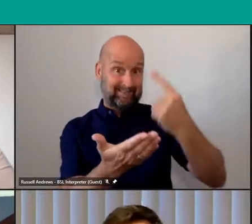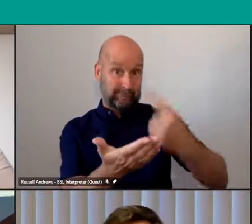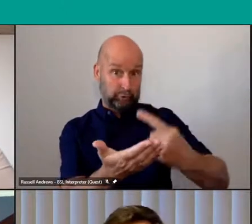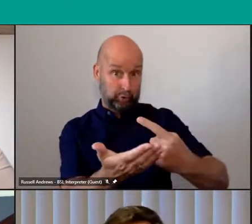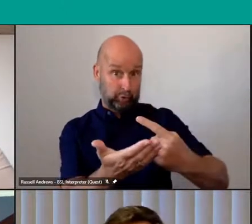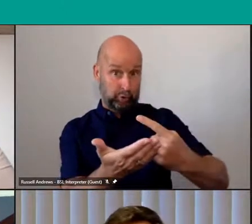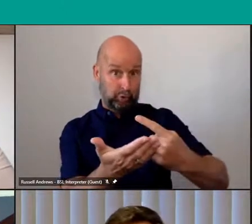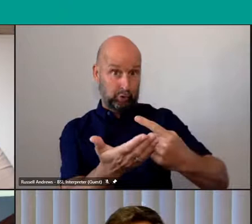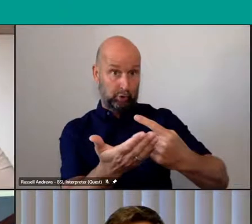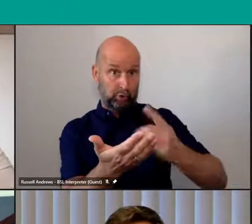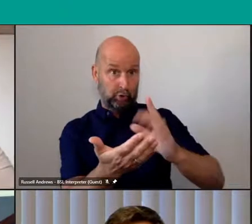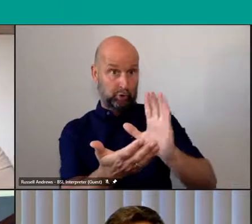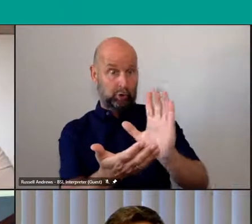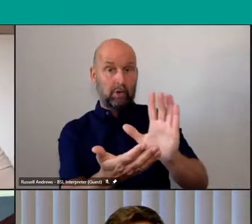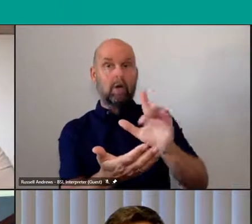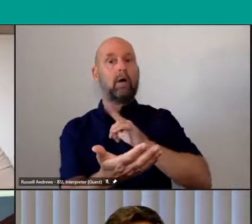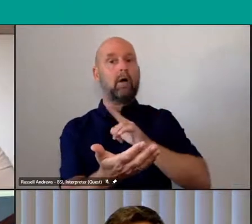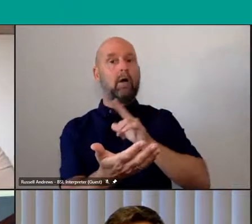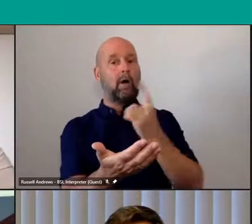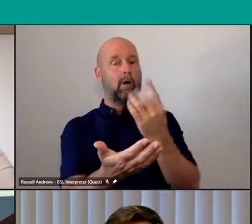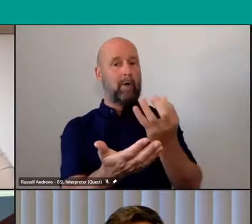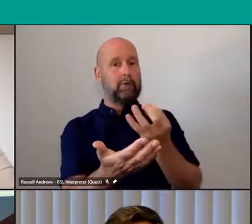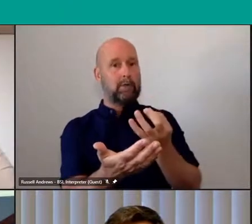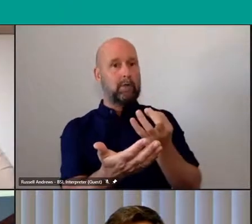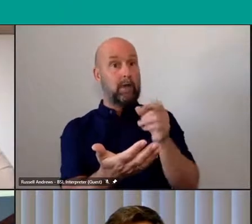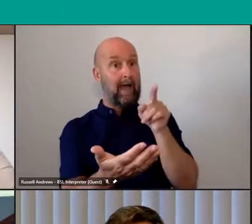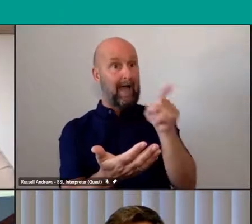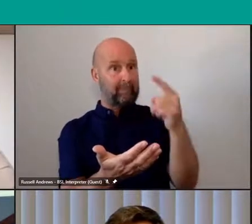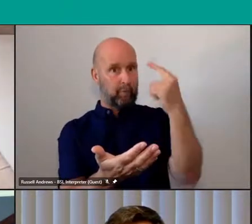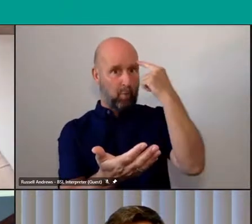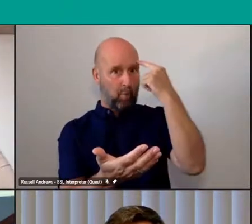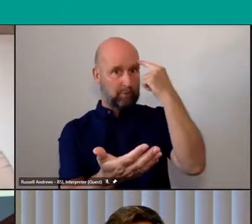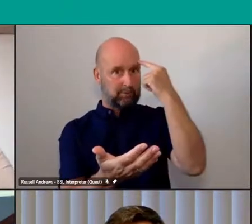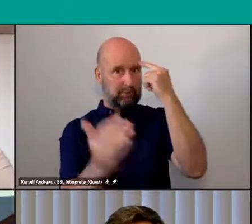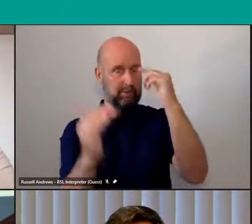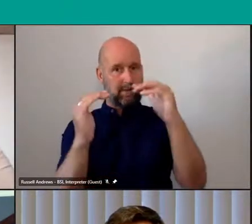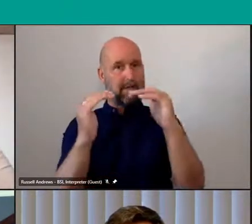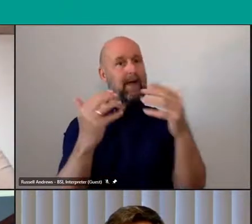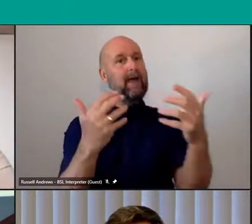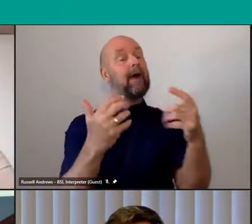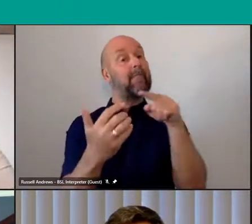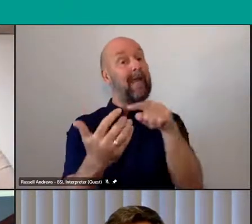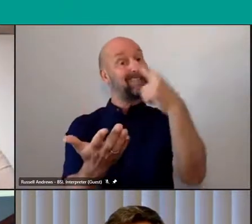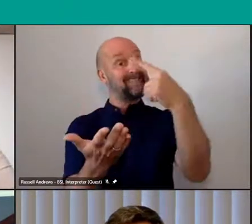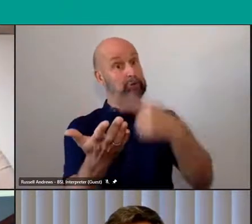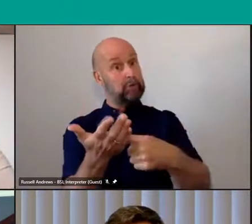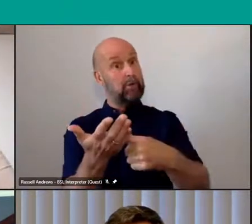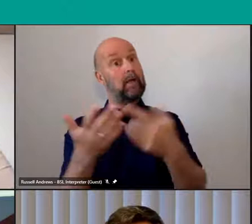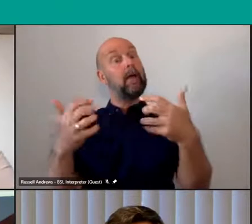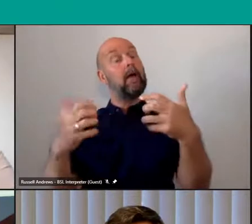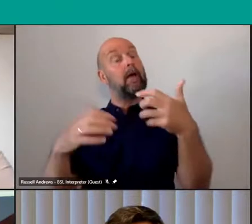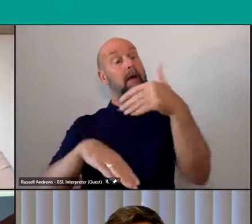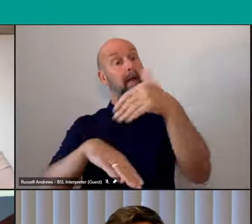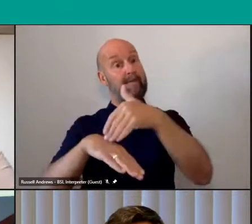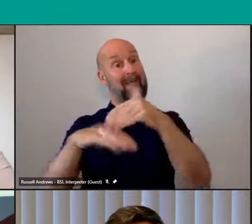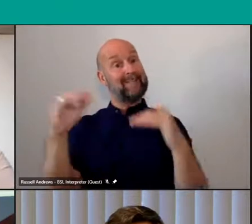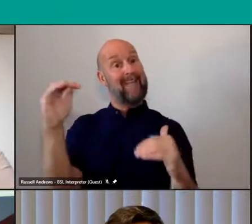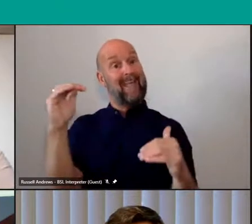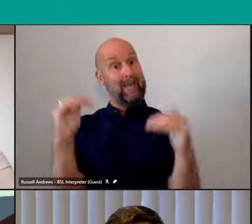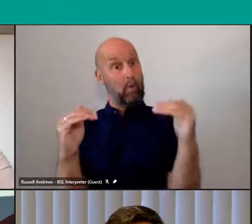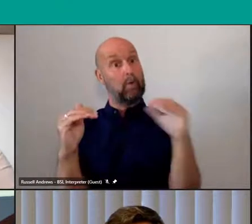have a question: have you considered the impact on equalities? And I do believe